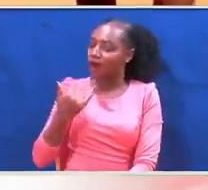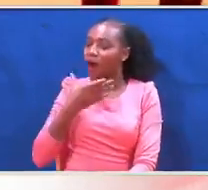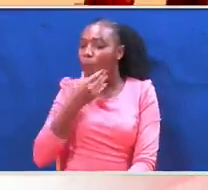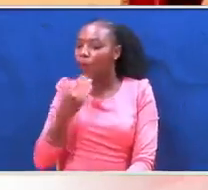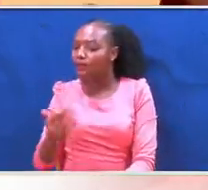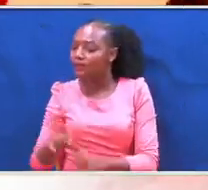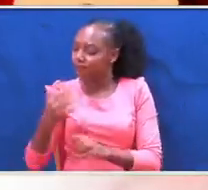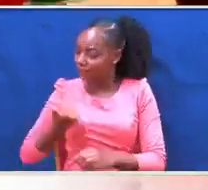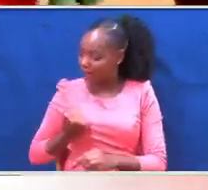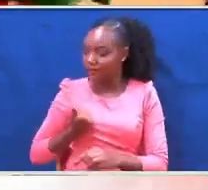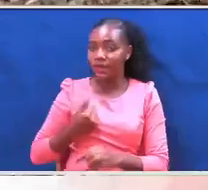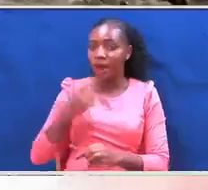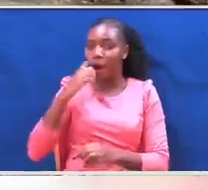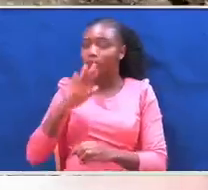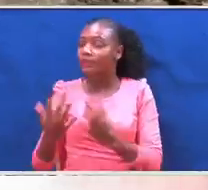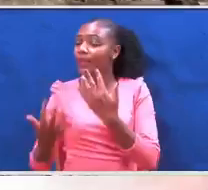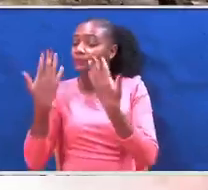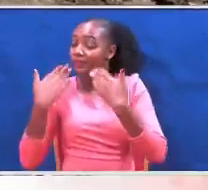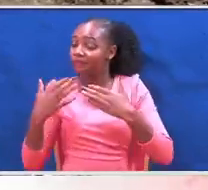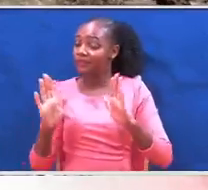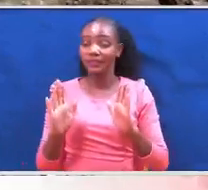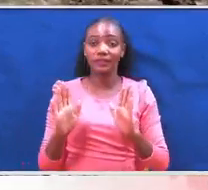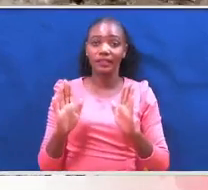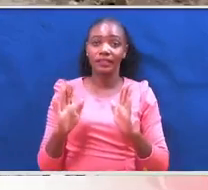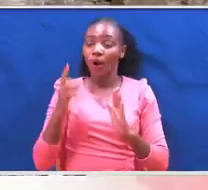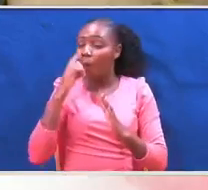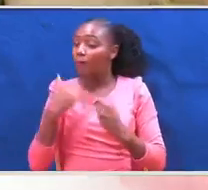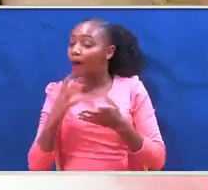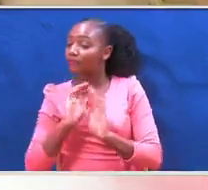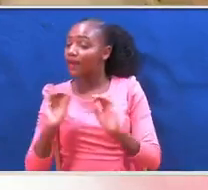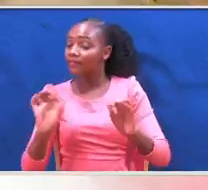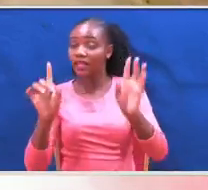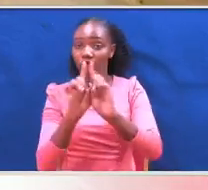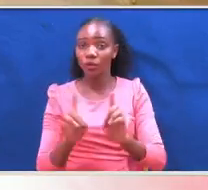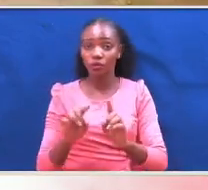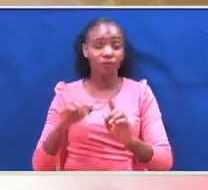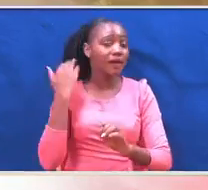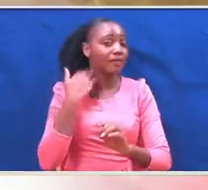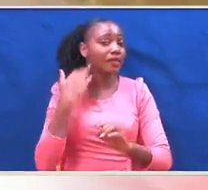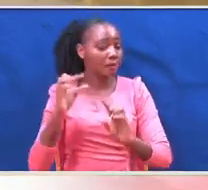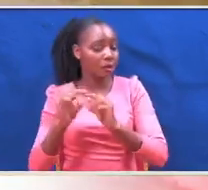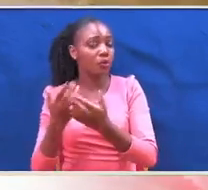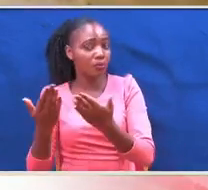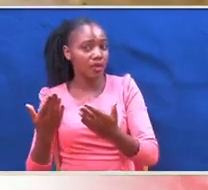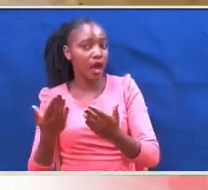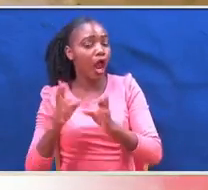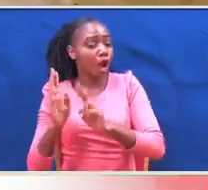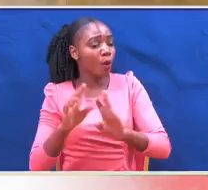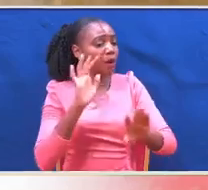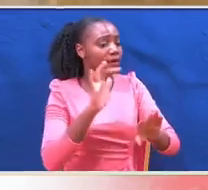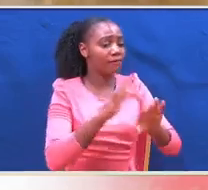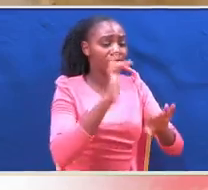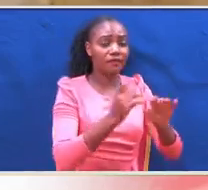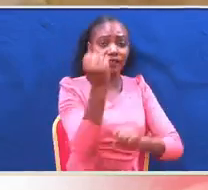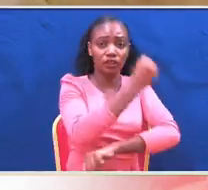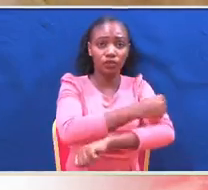girls. Their homes were set ablaze and rendered homeless. The bandits here have been regular visitors to schools